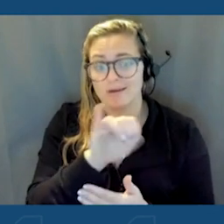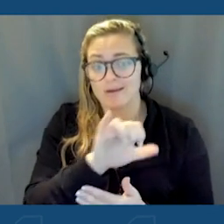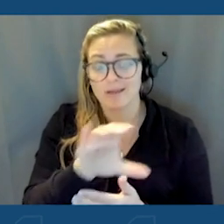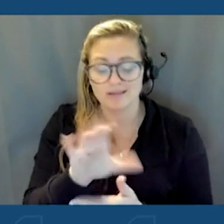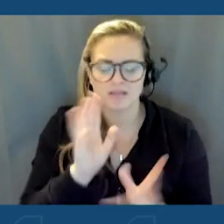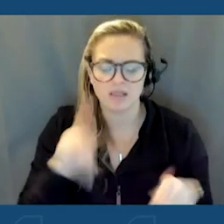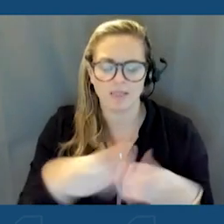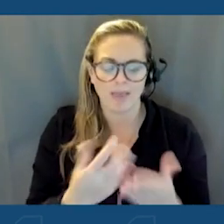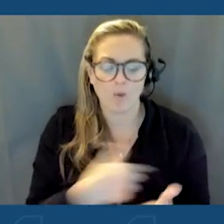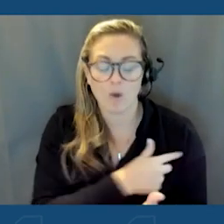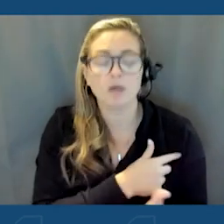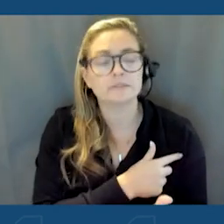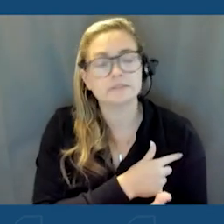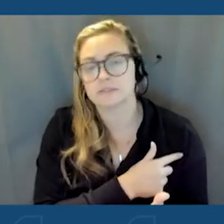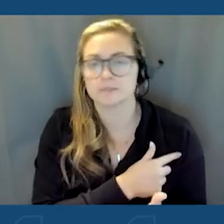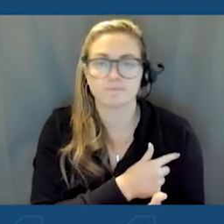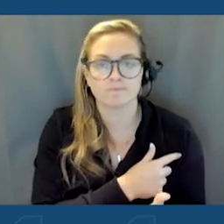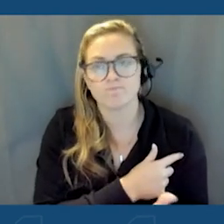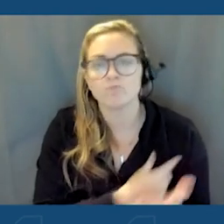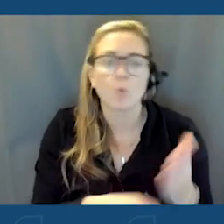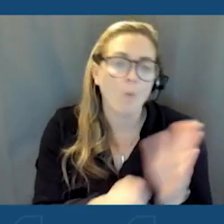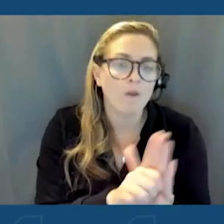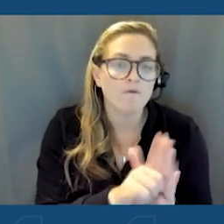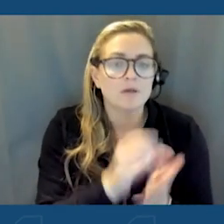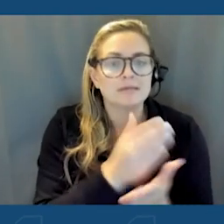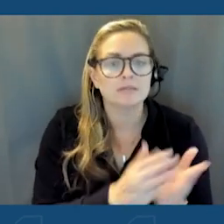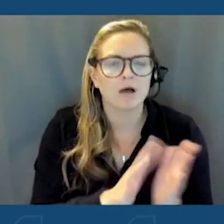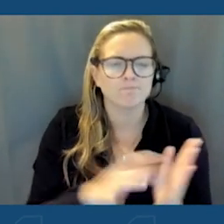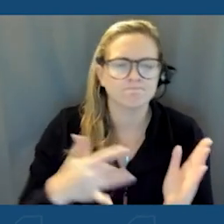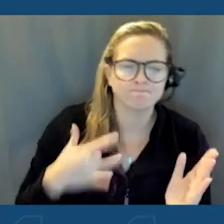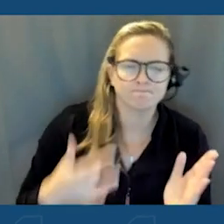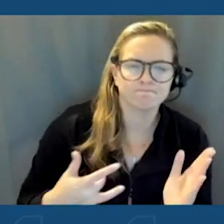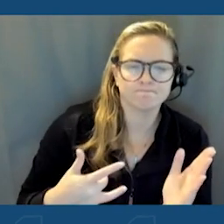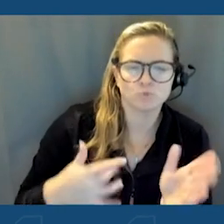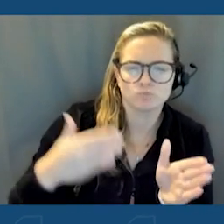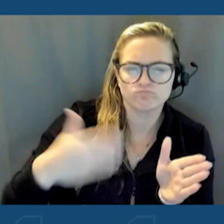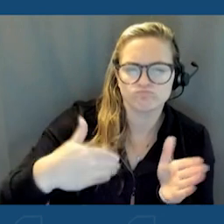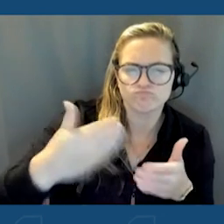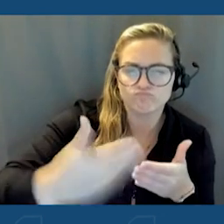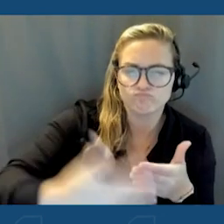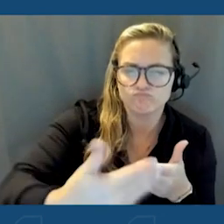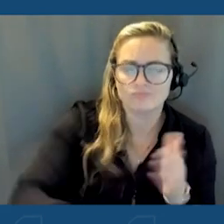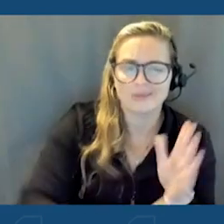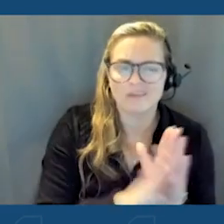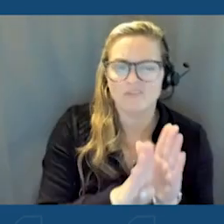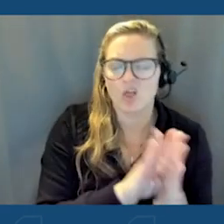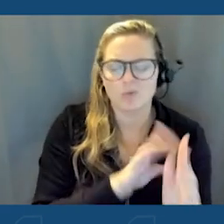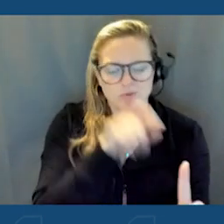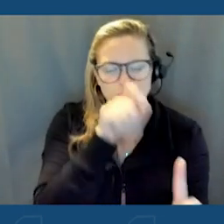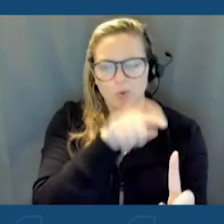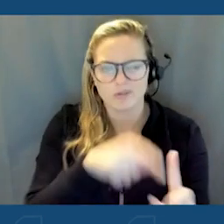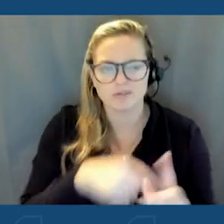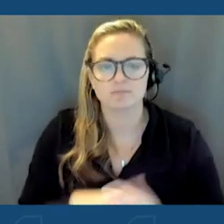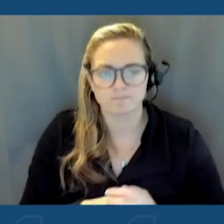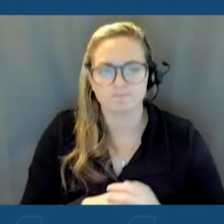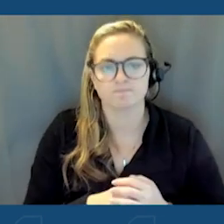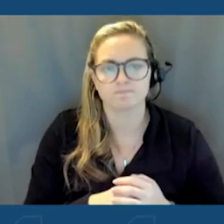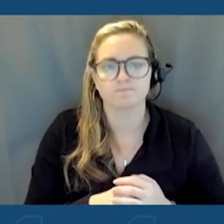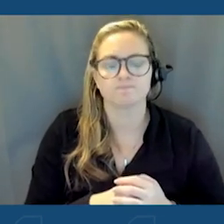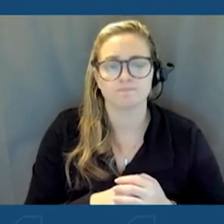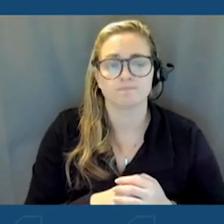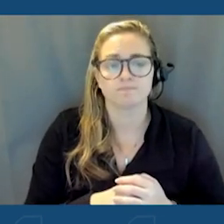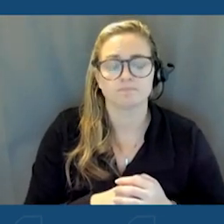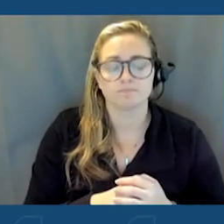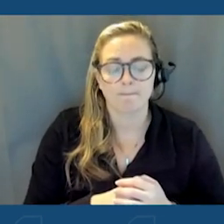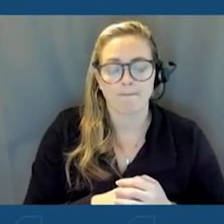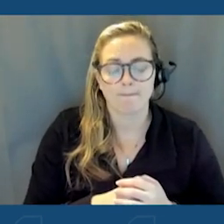to identify some trends and develop some targets. As we would